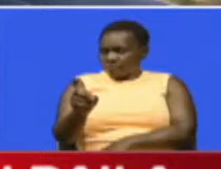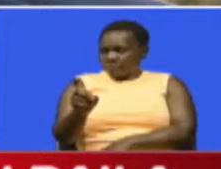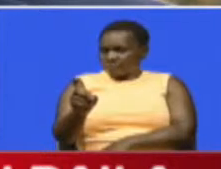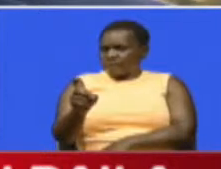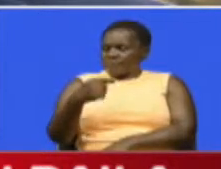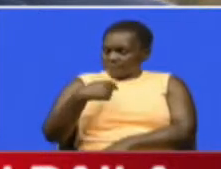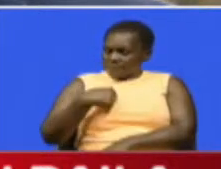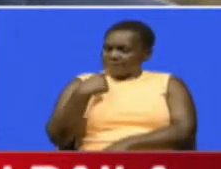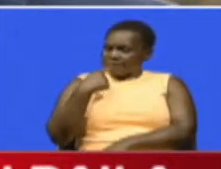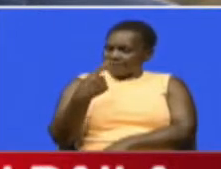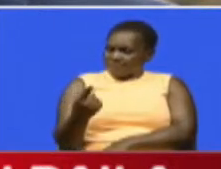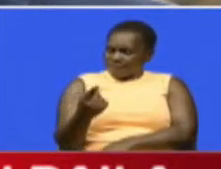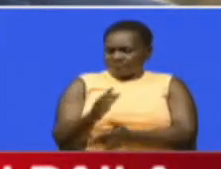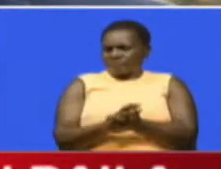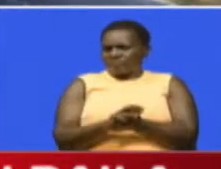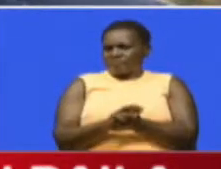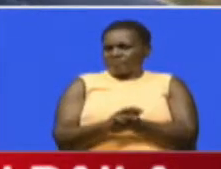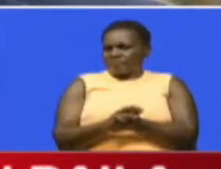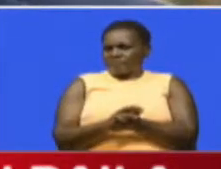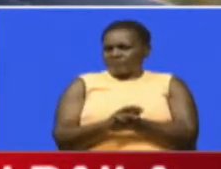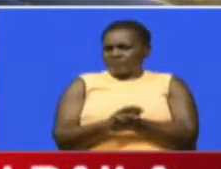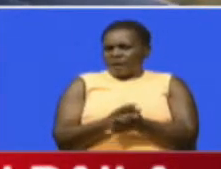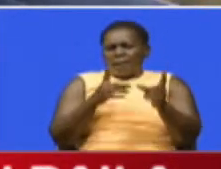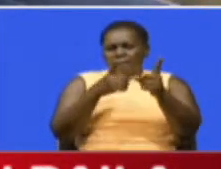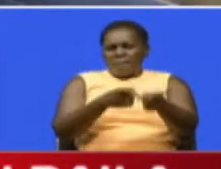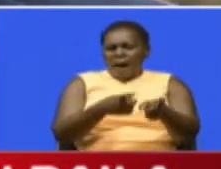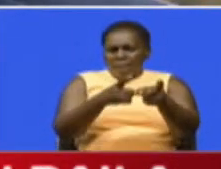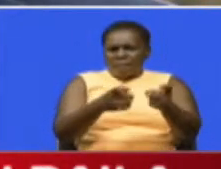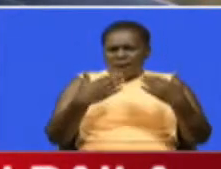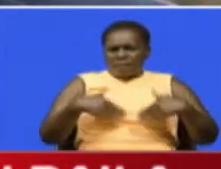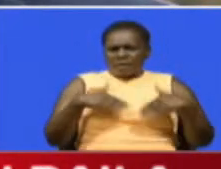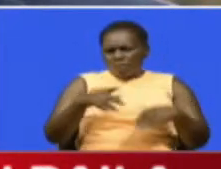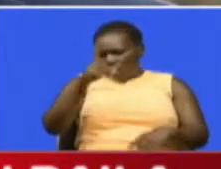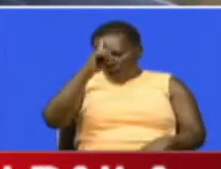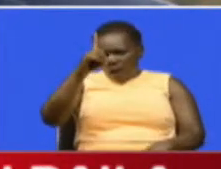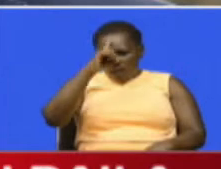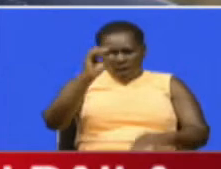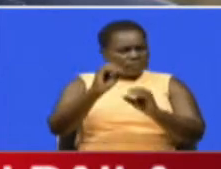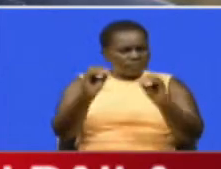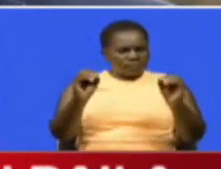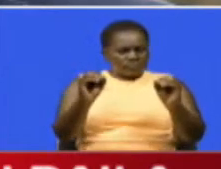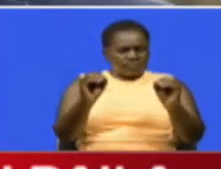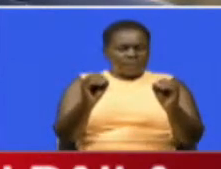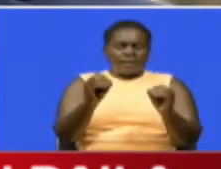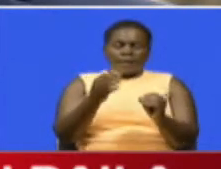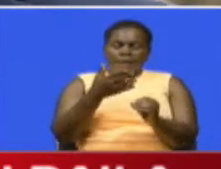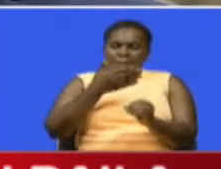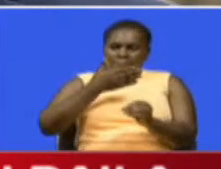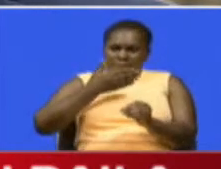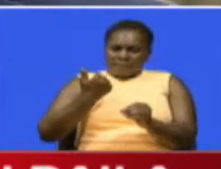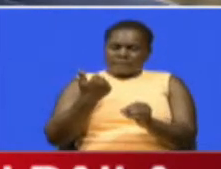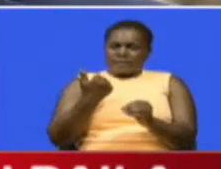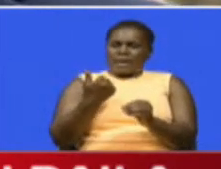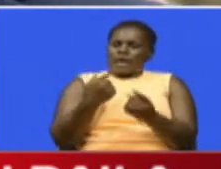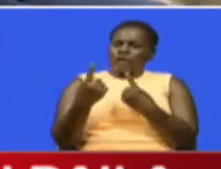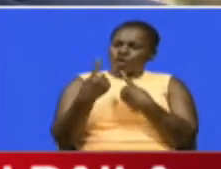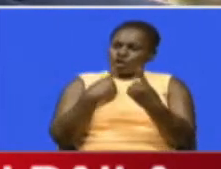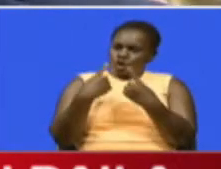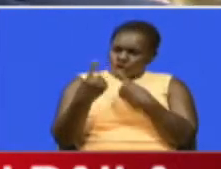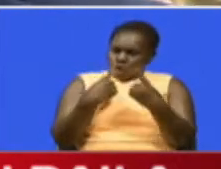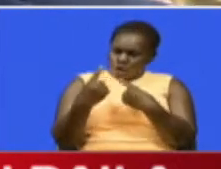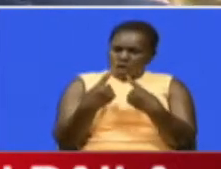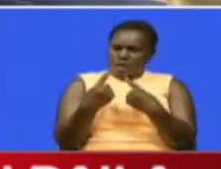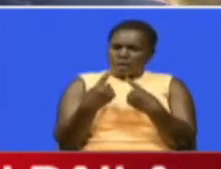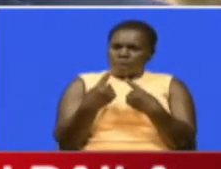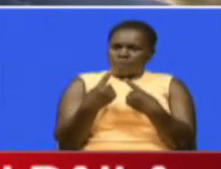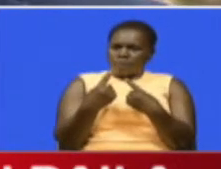That's why I said, don't condemn people unheard. And I said, wherever we talk, and we have been